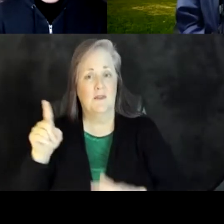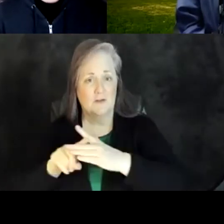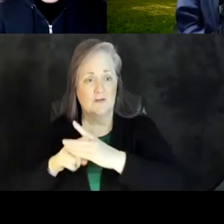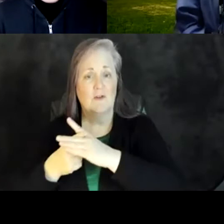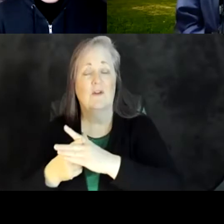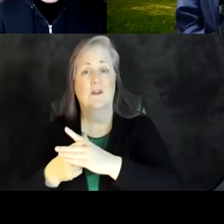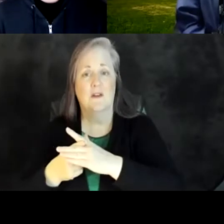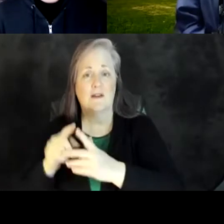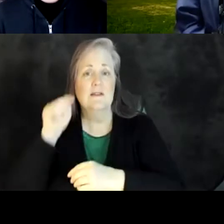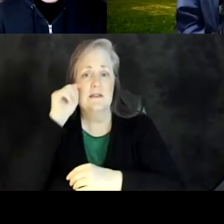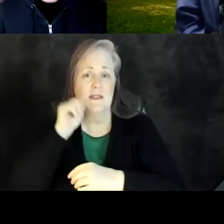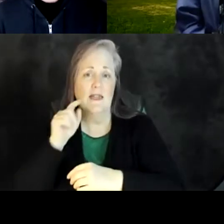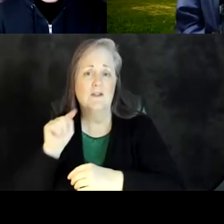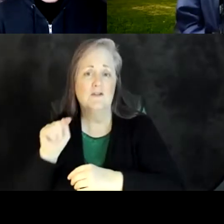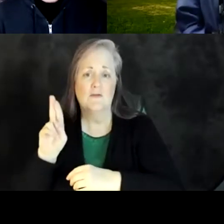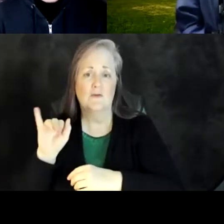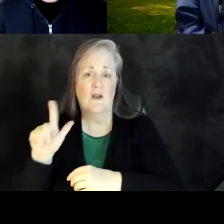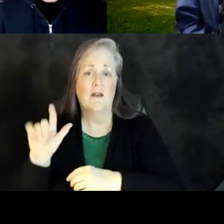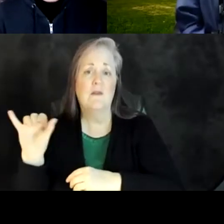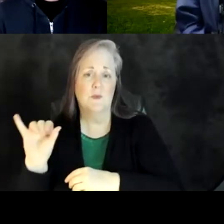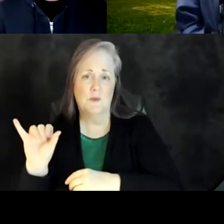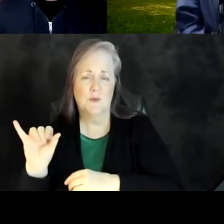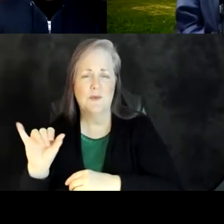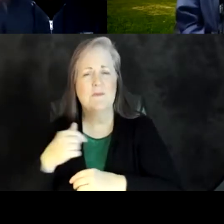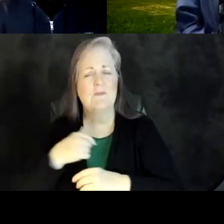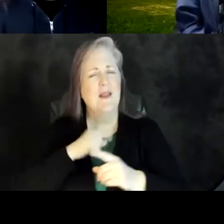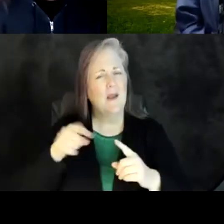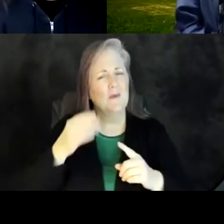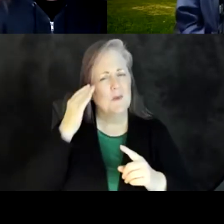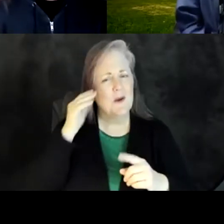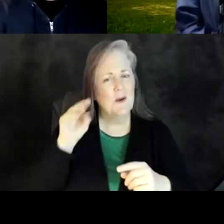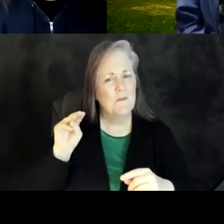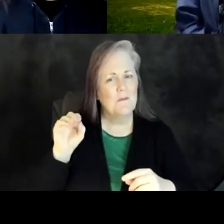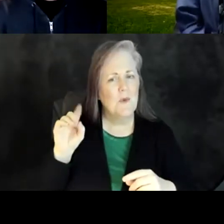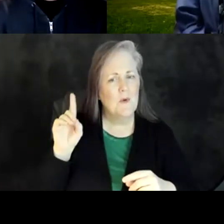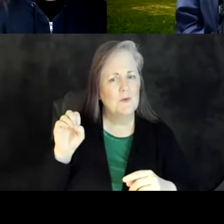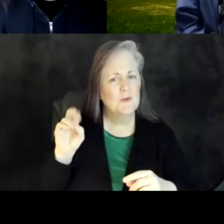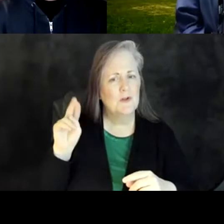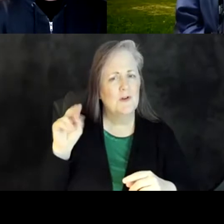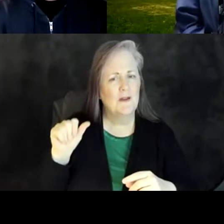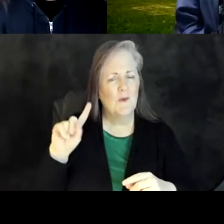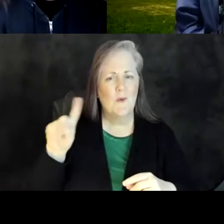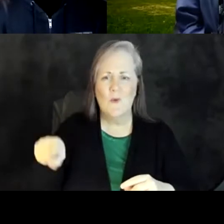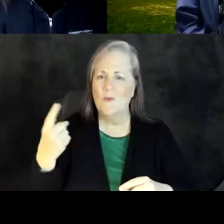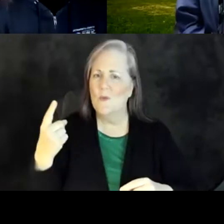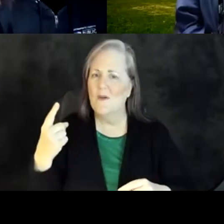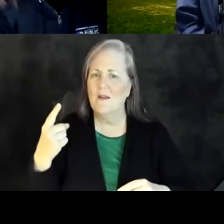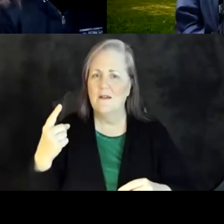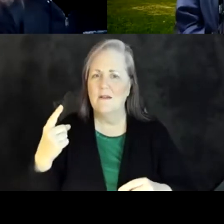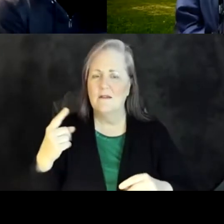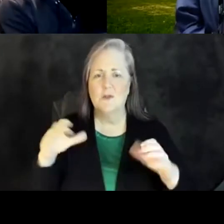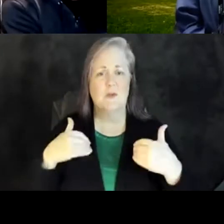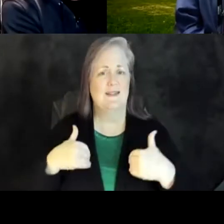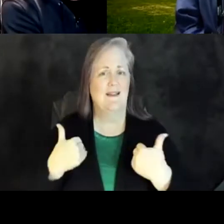a teenager trial too. I'm only aware that Moderna is the only site that is doing